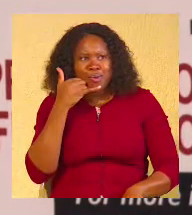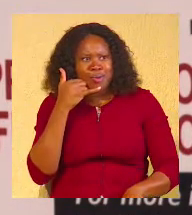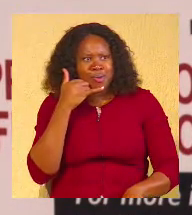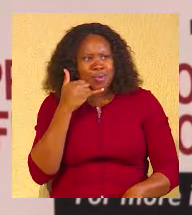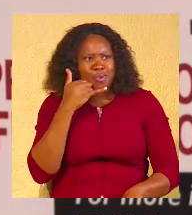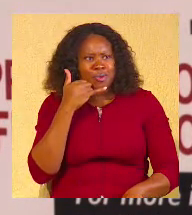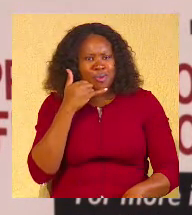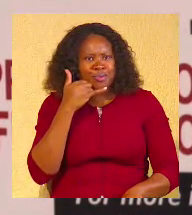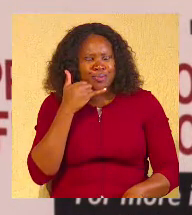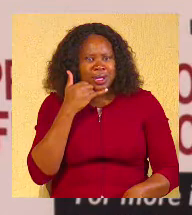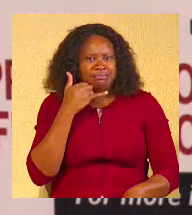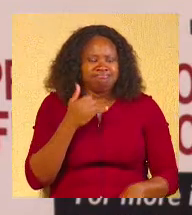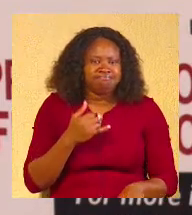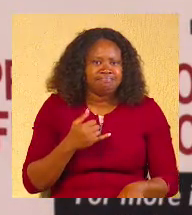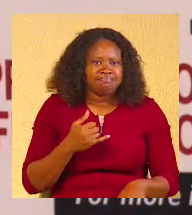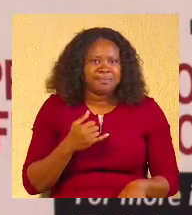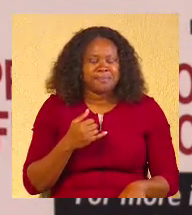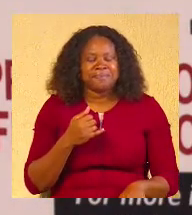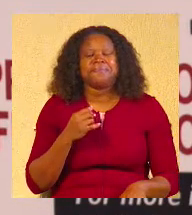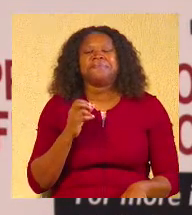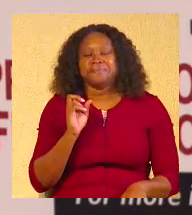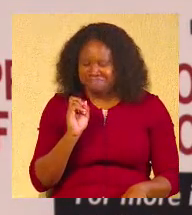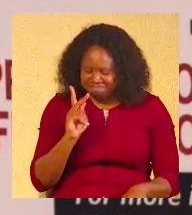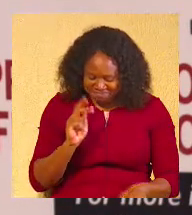from Katima, you are live. Okay.